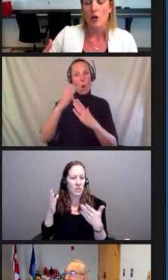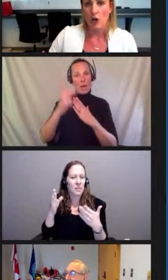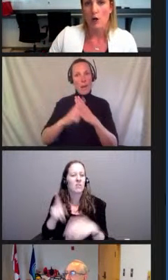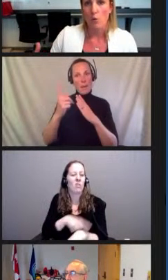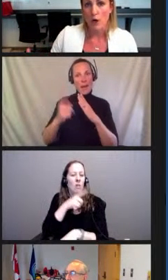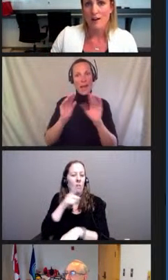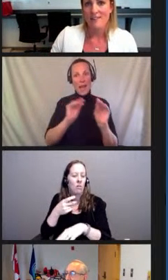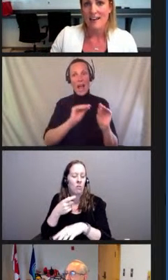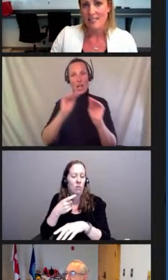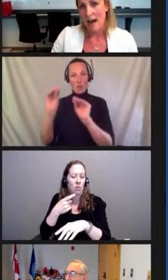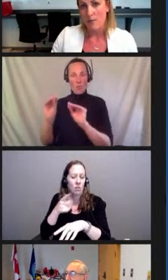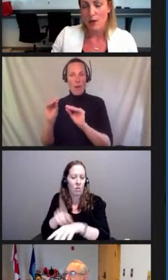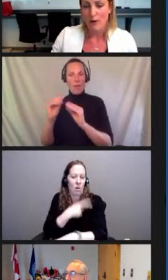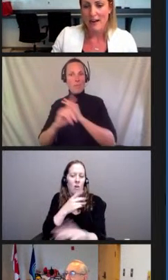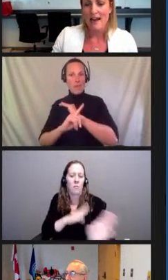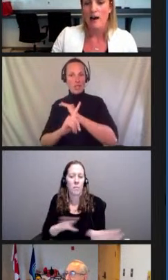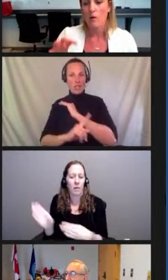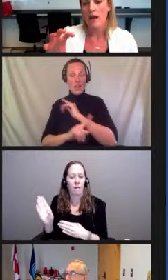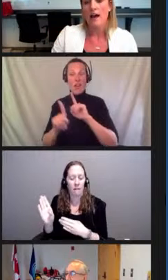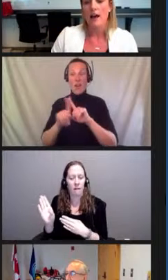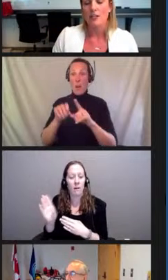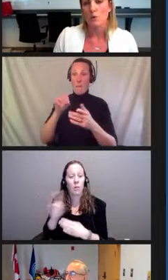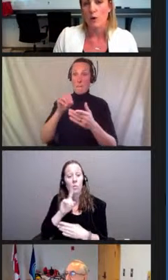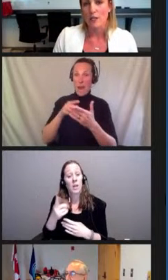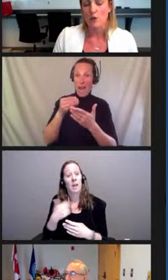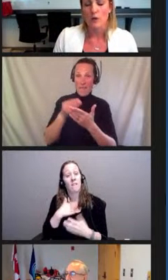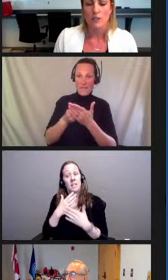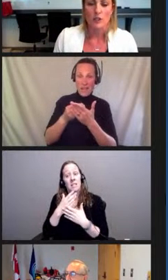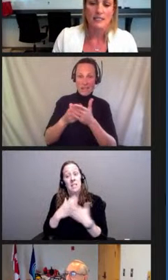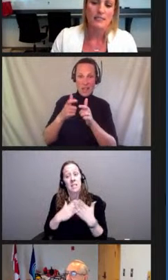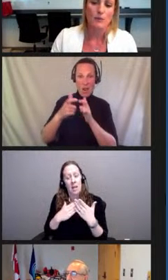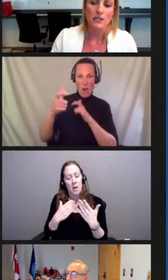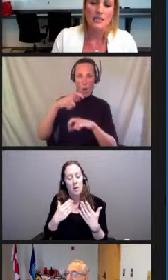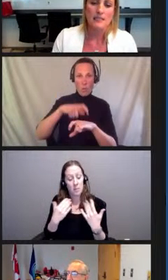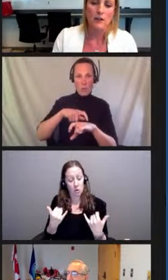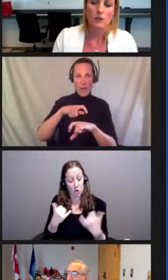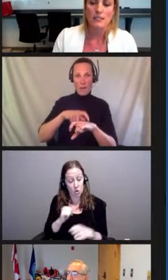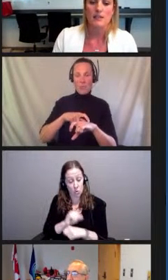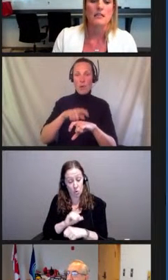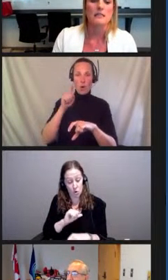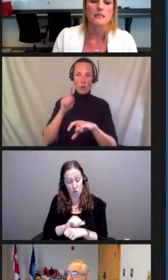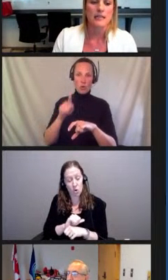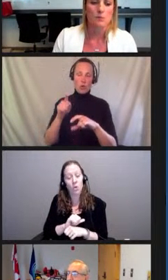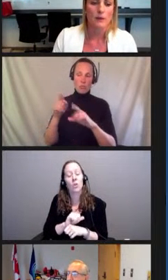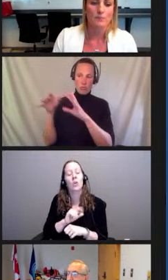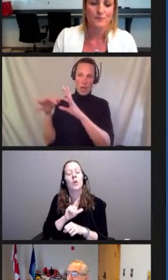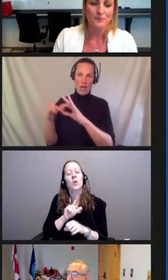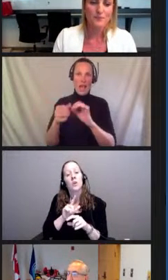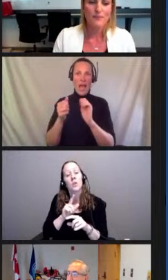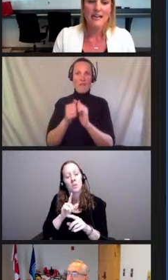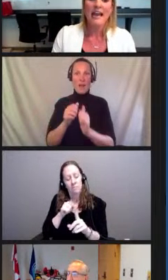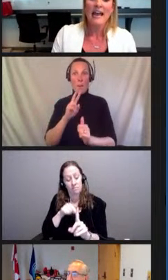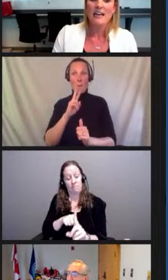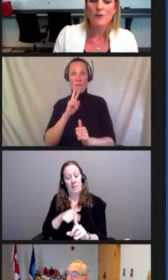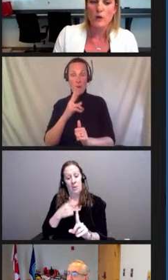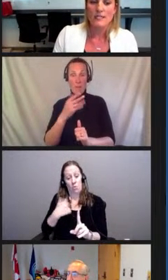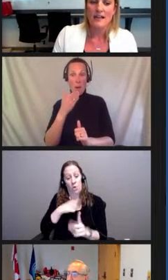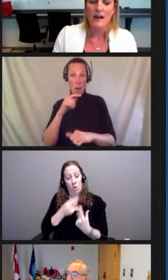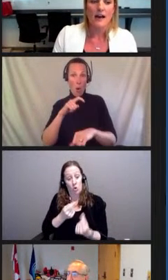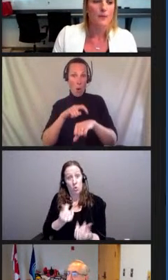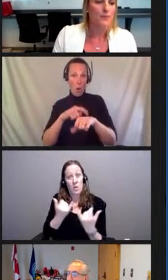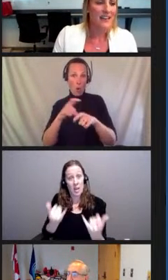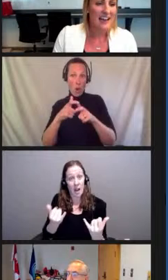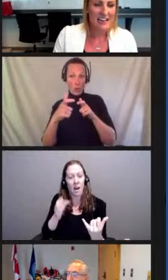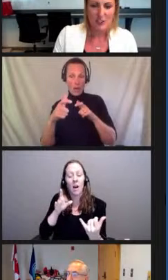that concurrent work that is happening right now that's working towards addressing some of the needs that you'll see in the needs assessment. And of course,